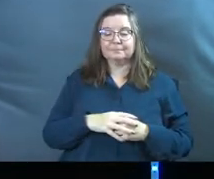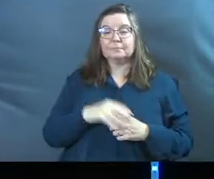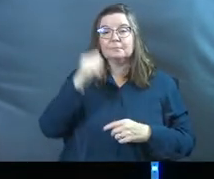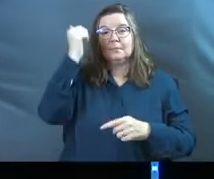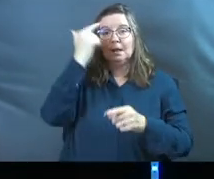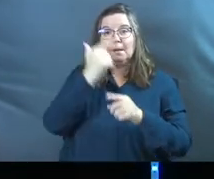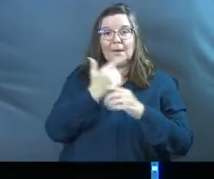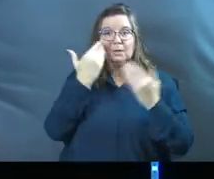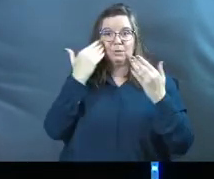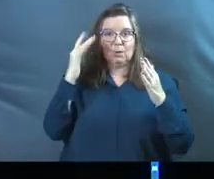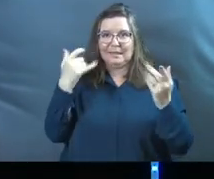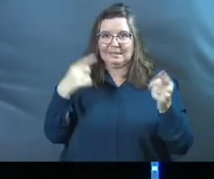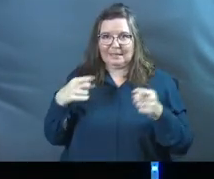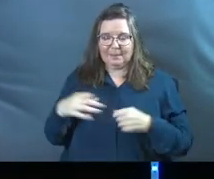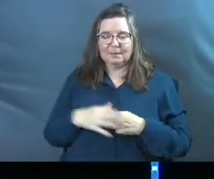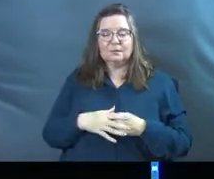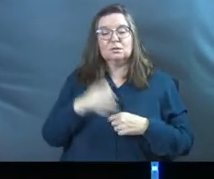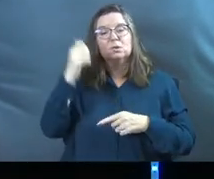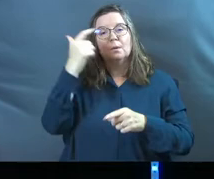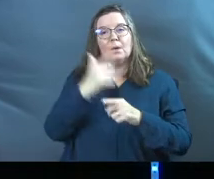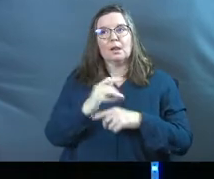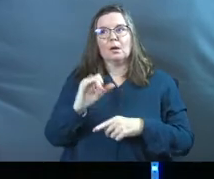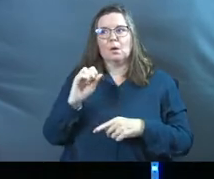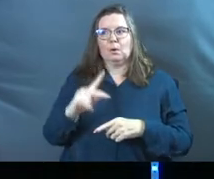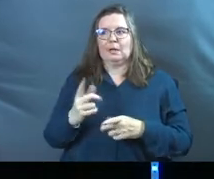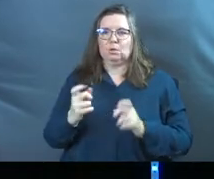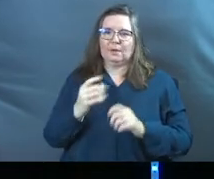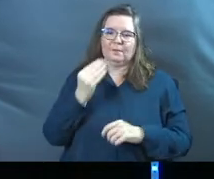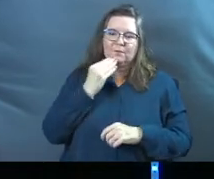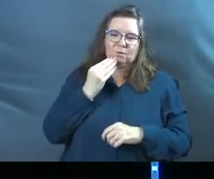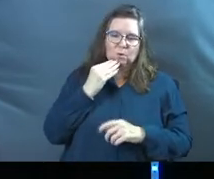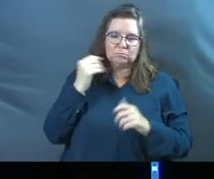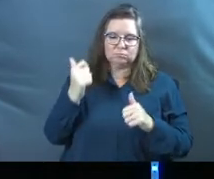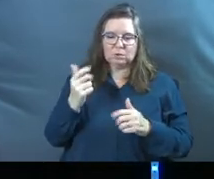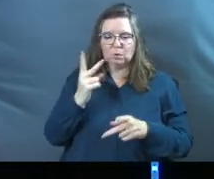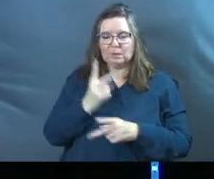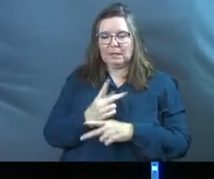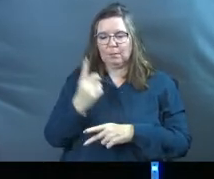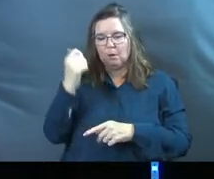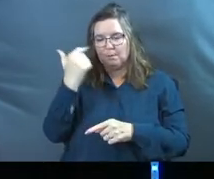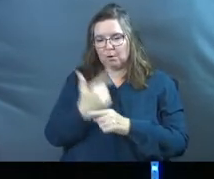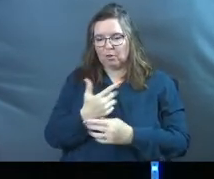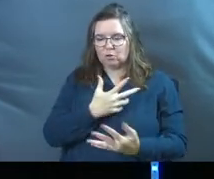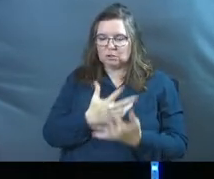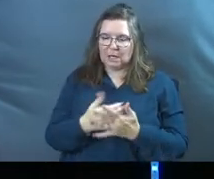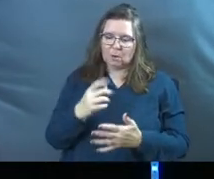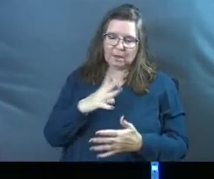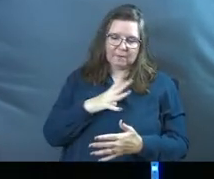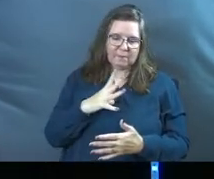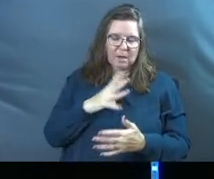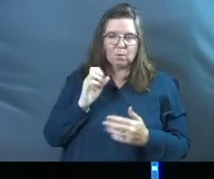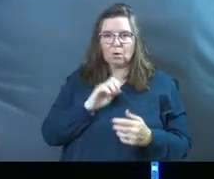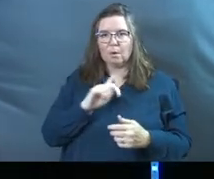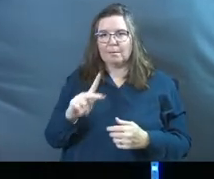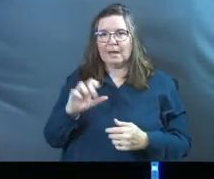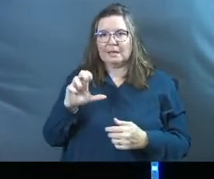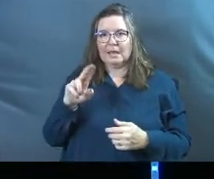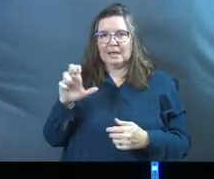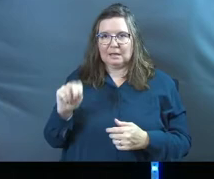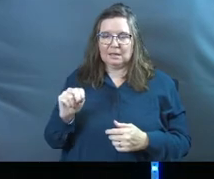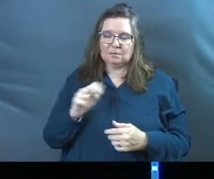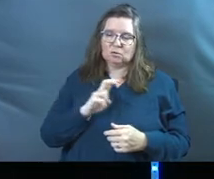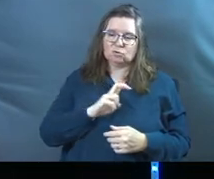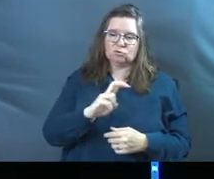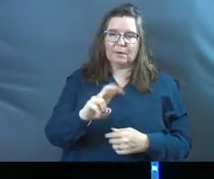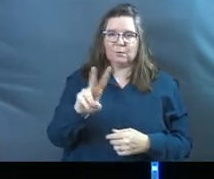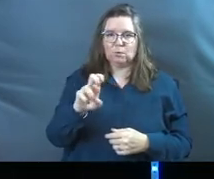the brothers don't know any of that's happening. So the brothers are like, okay, you'll give us food. You're going to keep the one brother in jail. Okay, fine. We'll go back to Canaan. They do. They